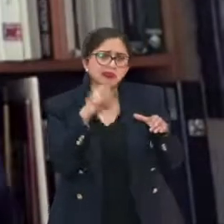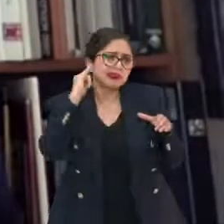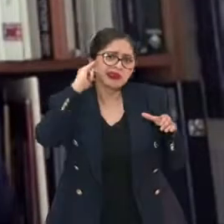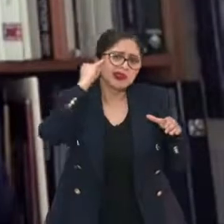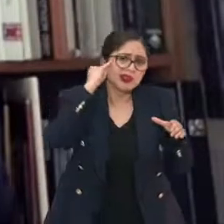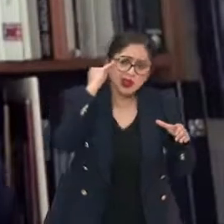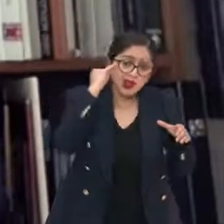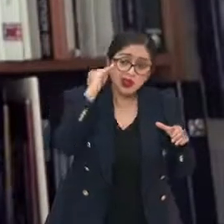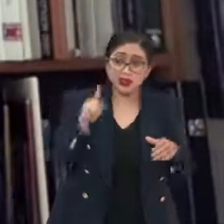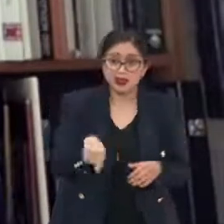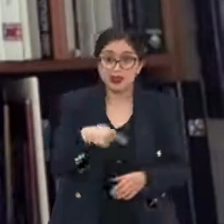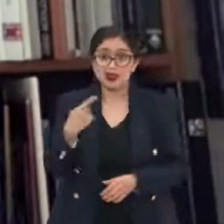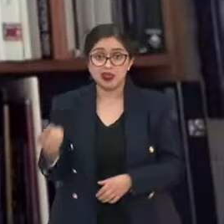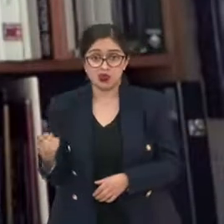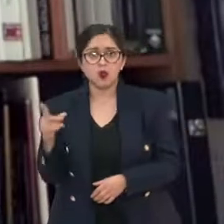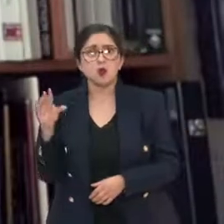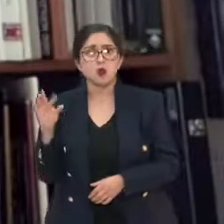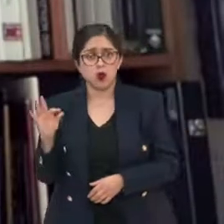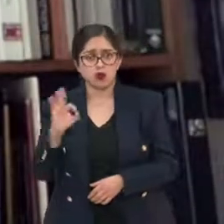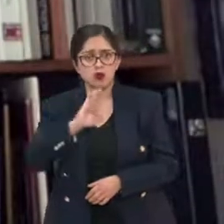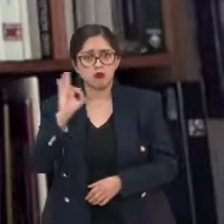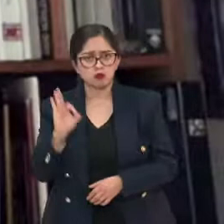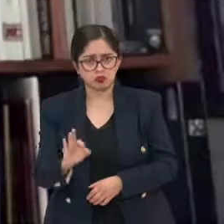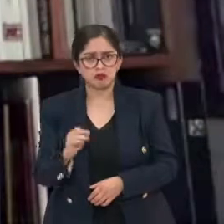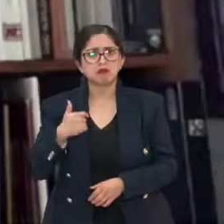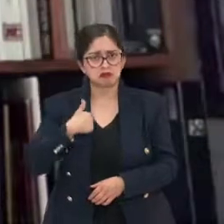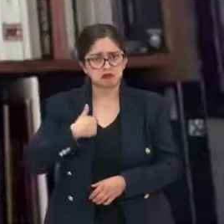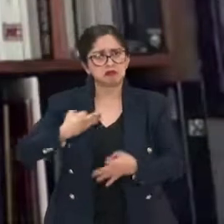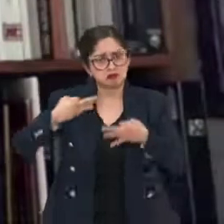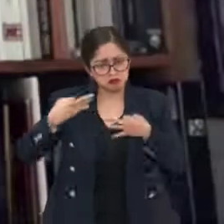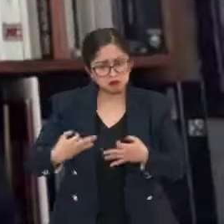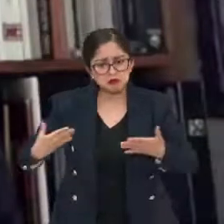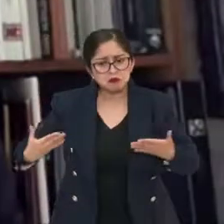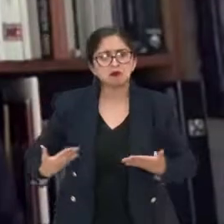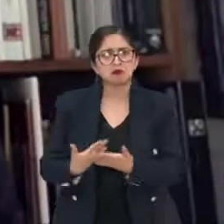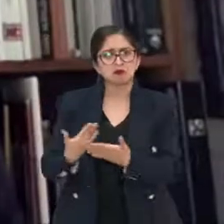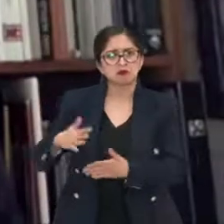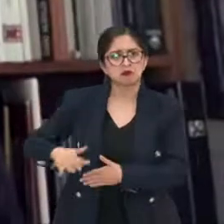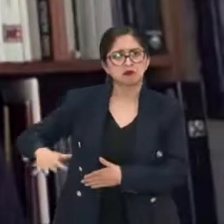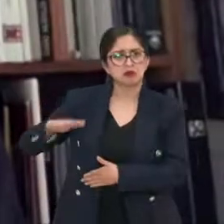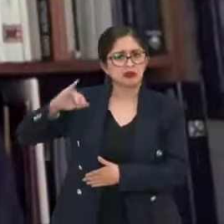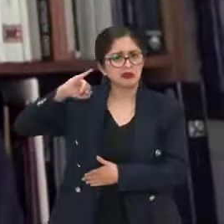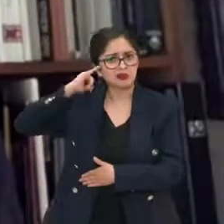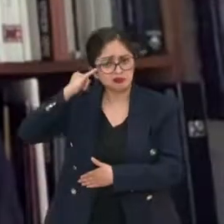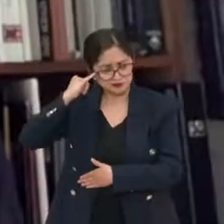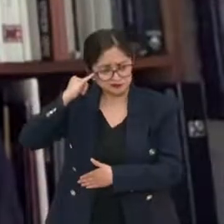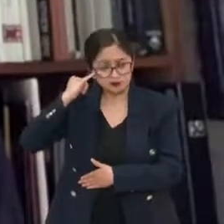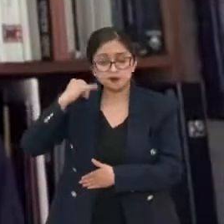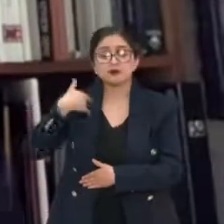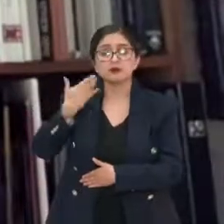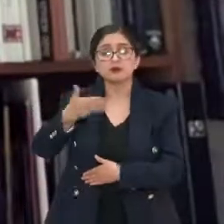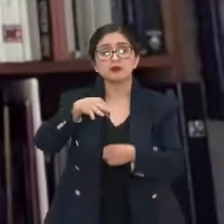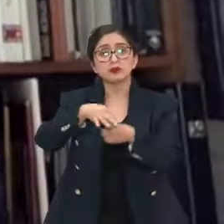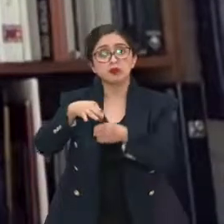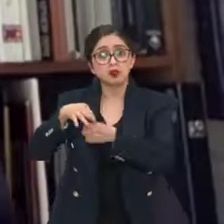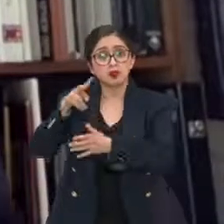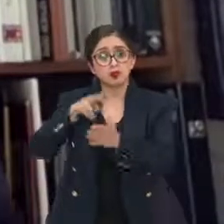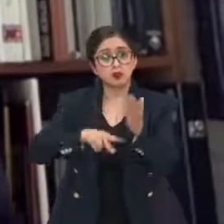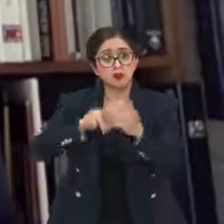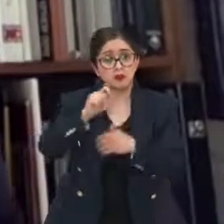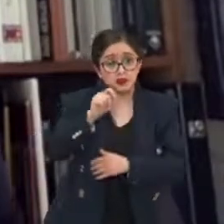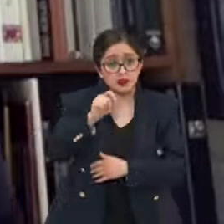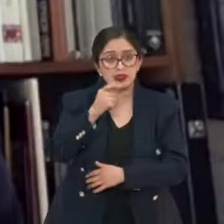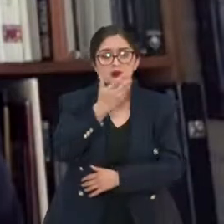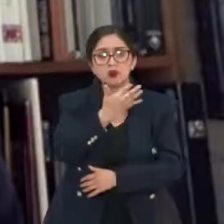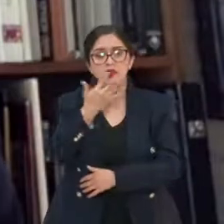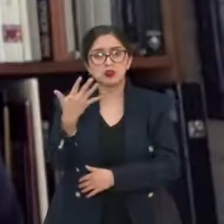they reclaim not to be part of a party, and 40% claimed to be part